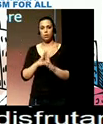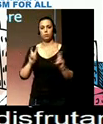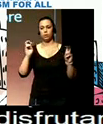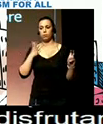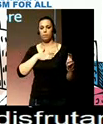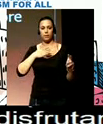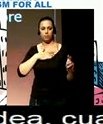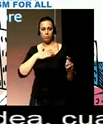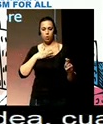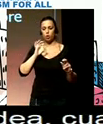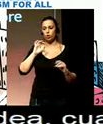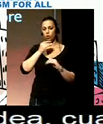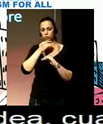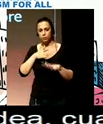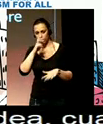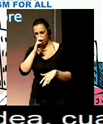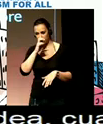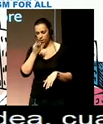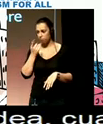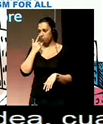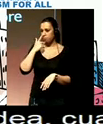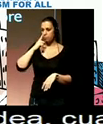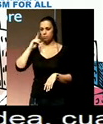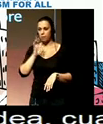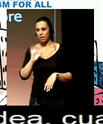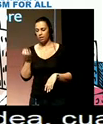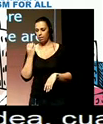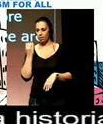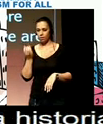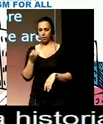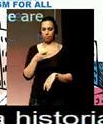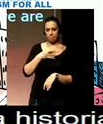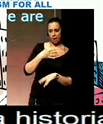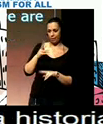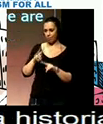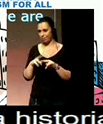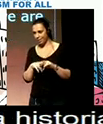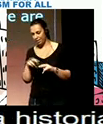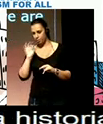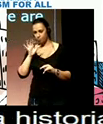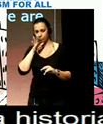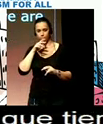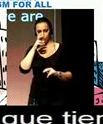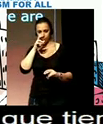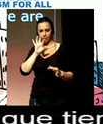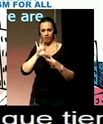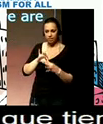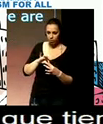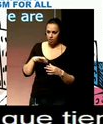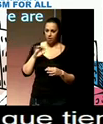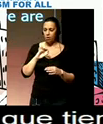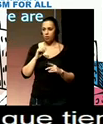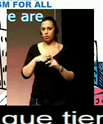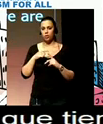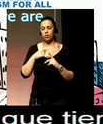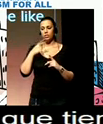more idea. When we are talking about heritage and old things, we think that it has to be like black and white things,